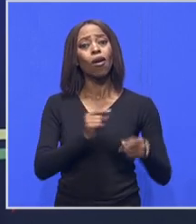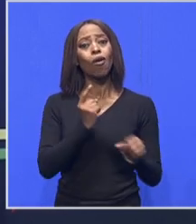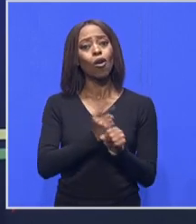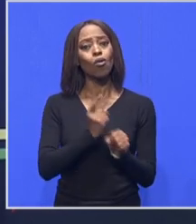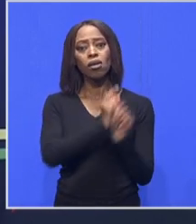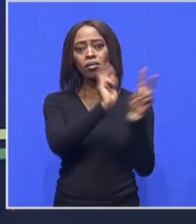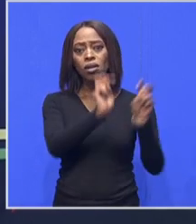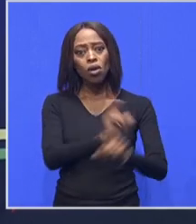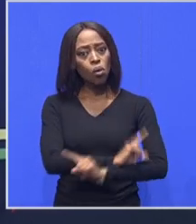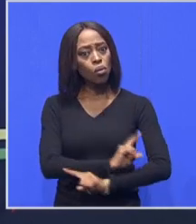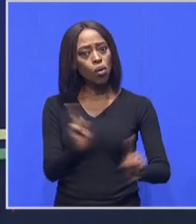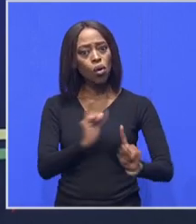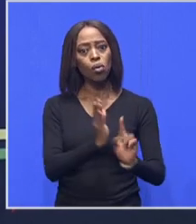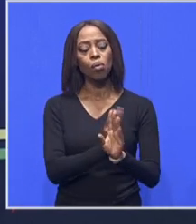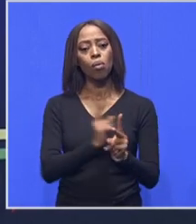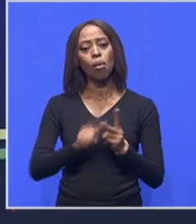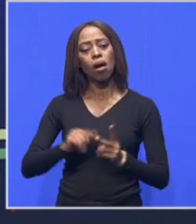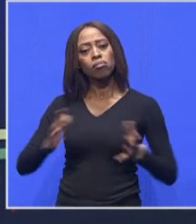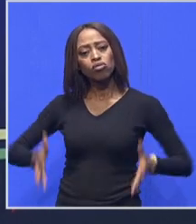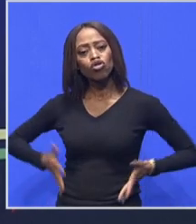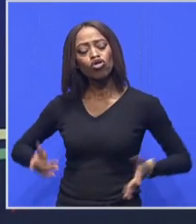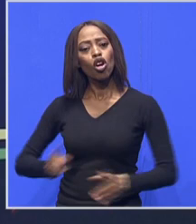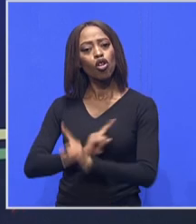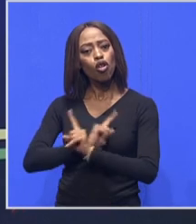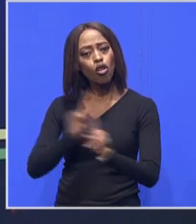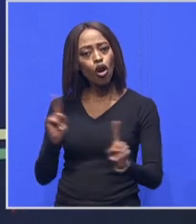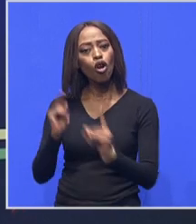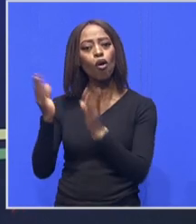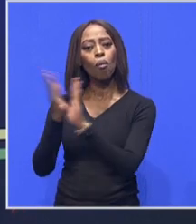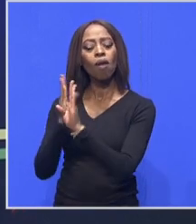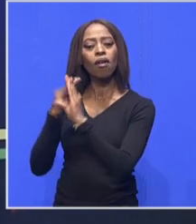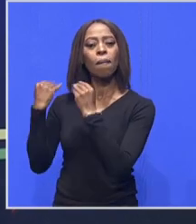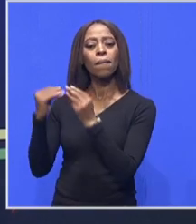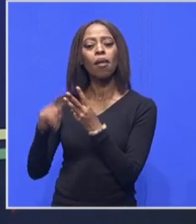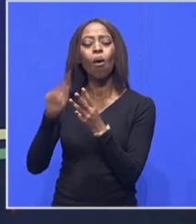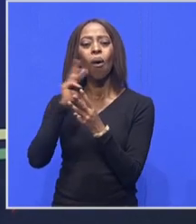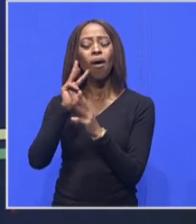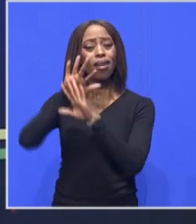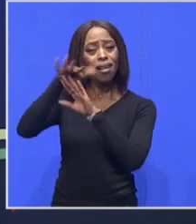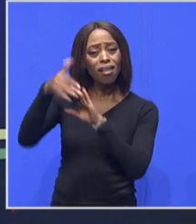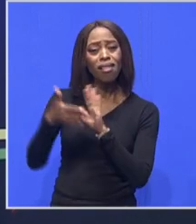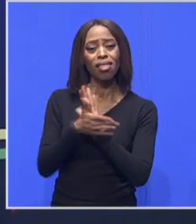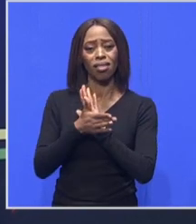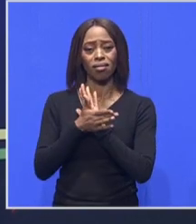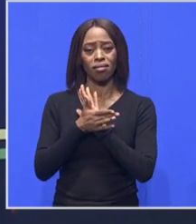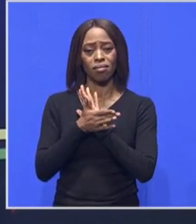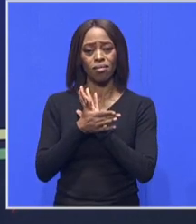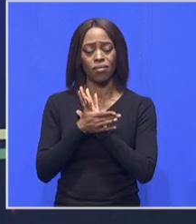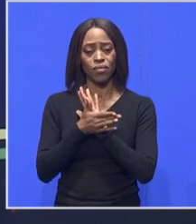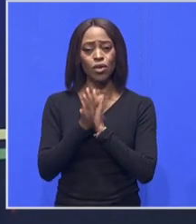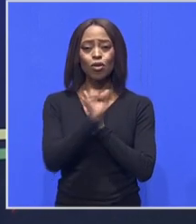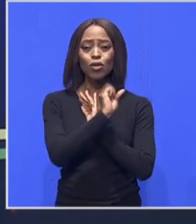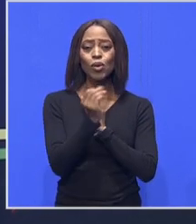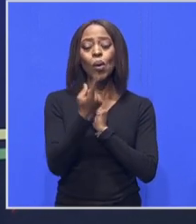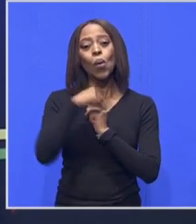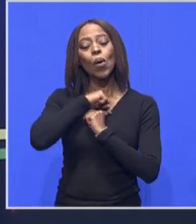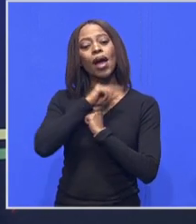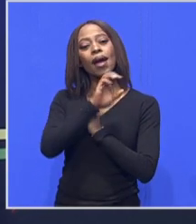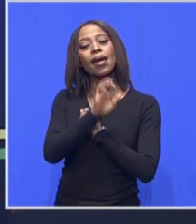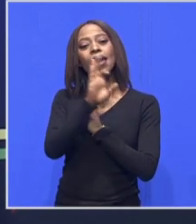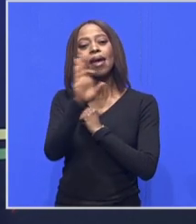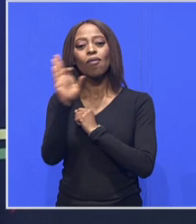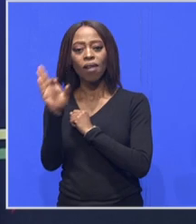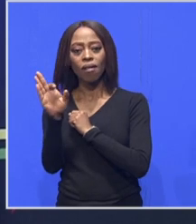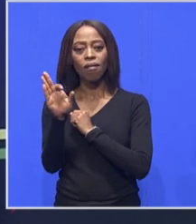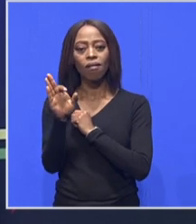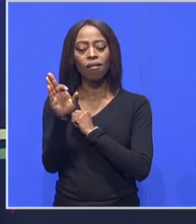Eskom, the privatization of our railway networks, the privatization of water provisions and all sectors of society. So as the EFF, the founding